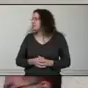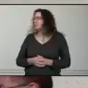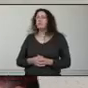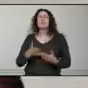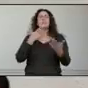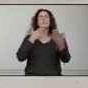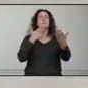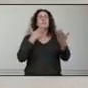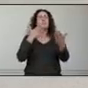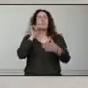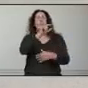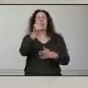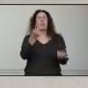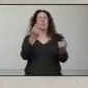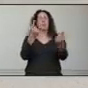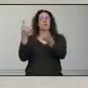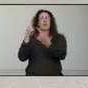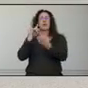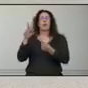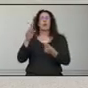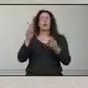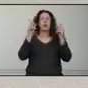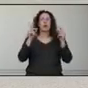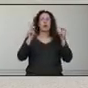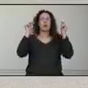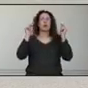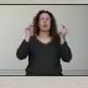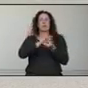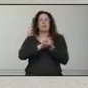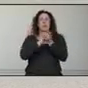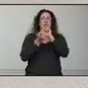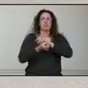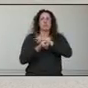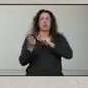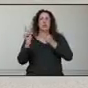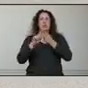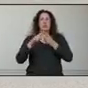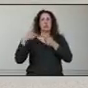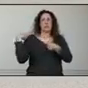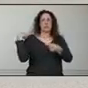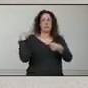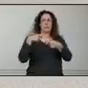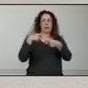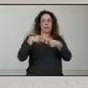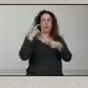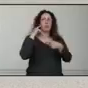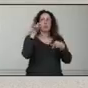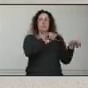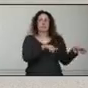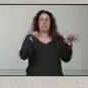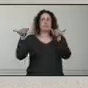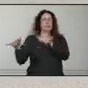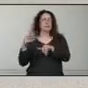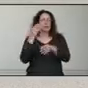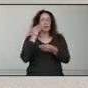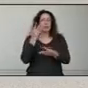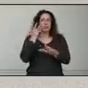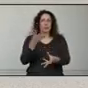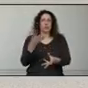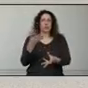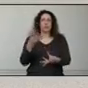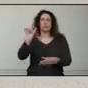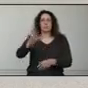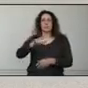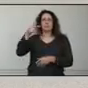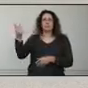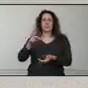Thank you for everyone for attending. We will immediately go into our Spanish language portion of our event right here and turn it over to